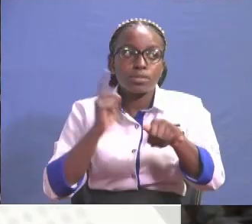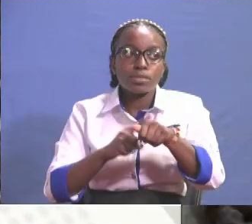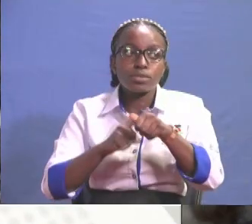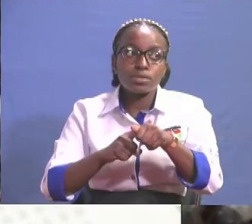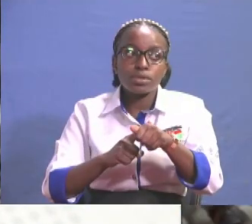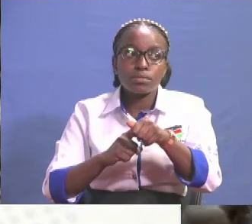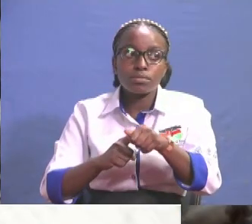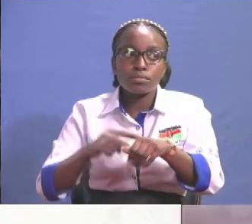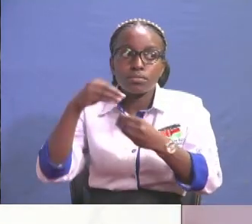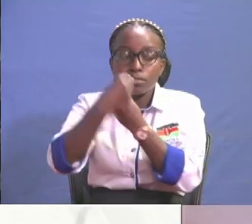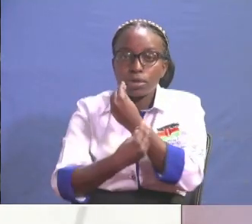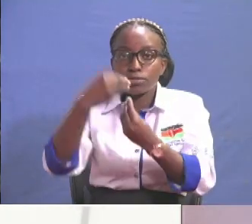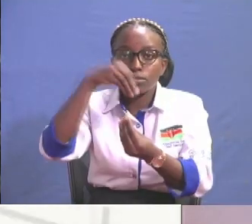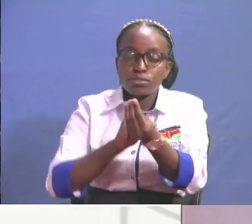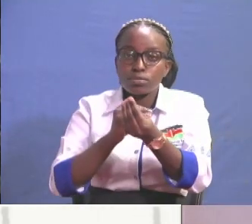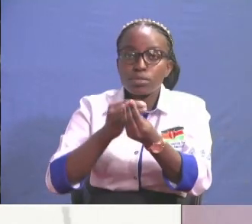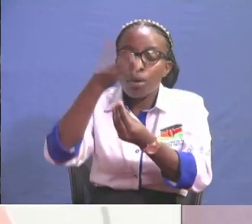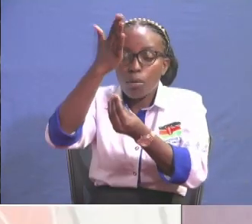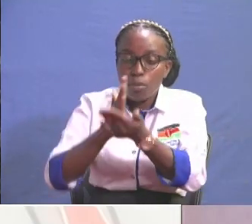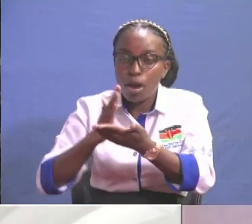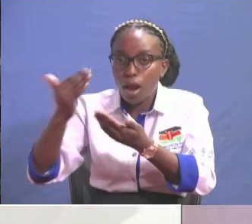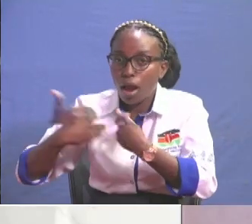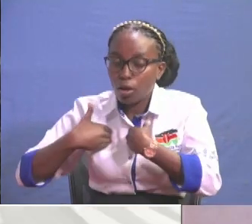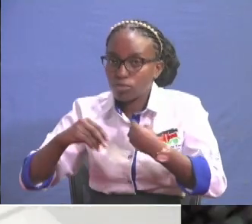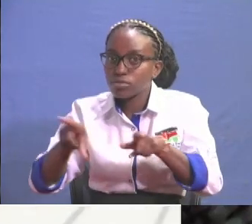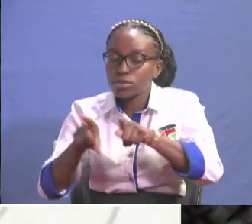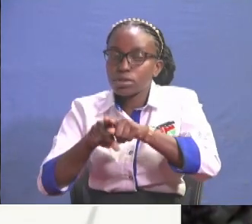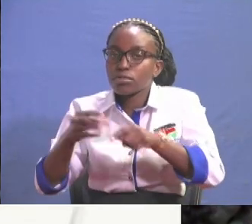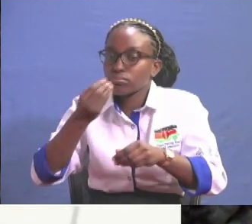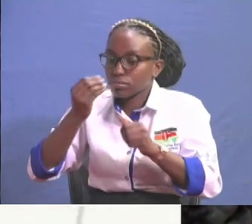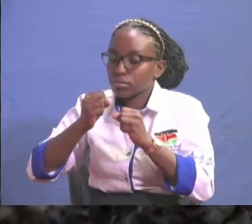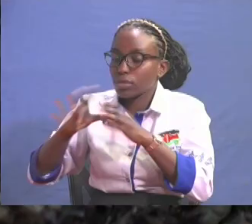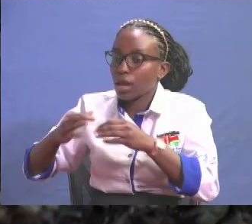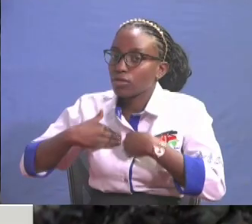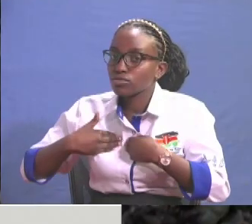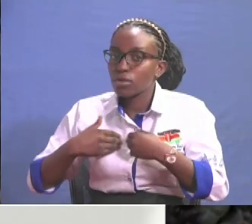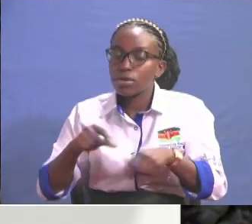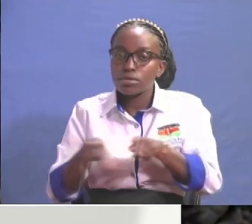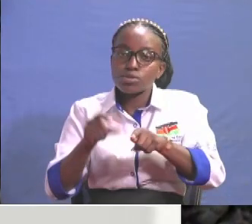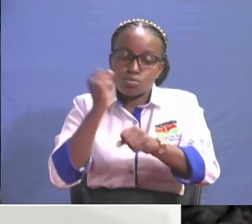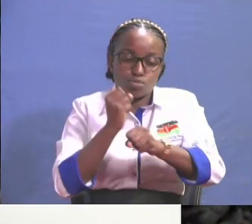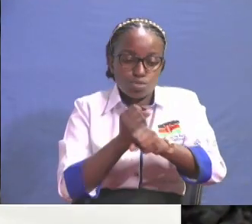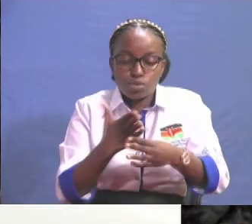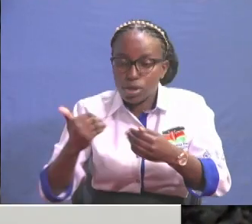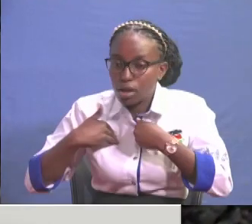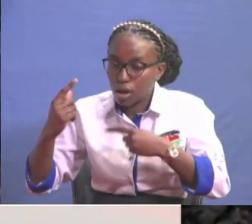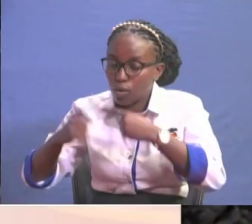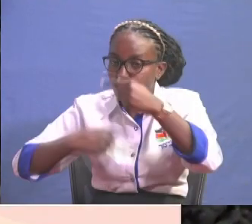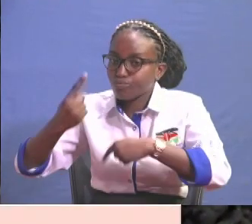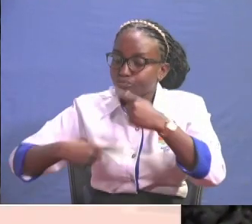bananas, pineapple and food waste, just about any organic matter will do for these waste recycling